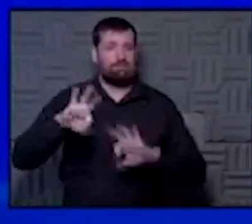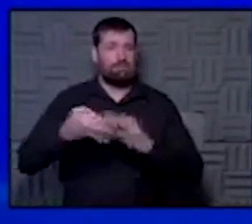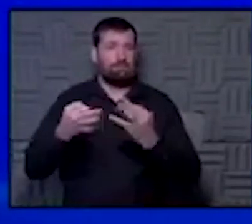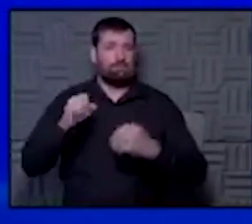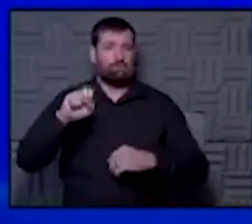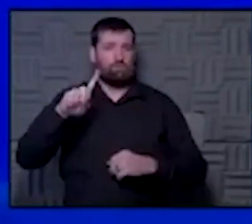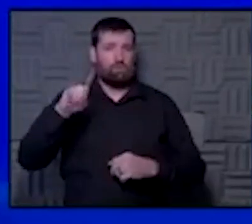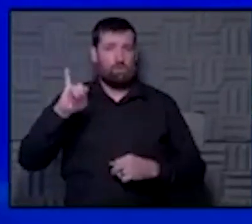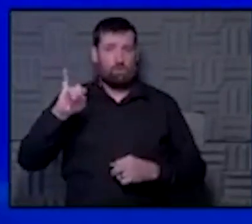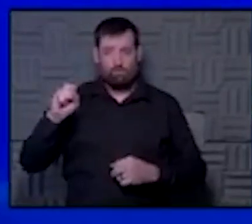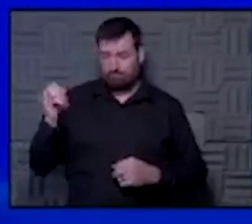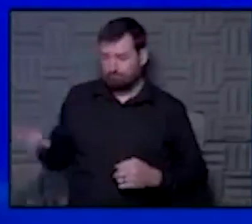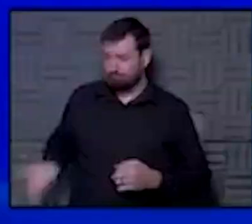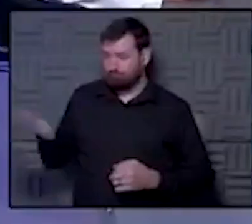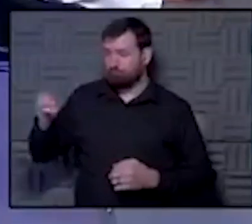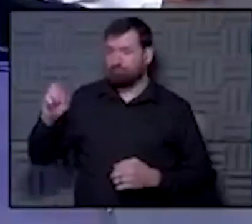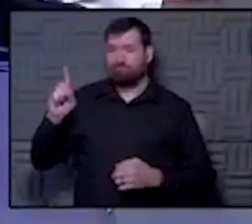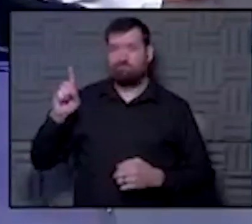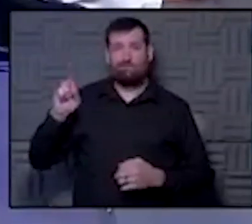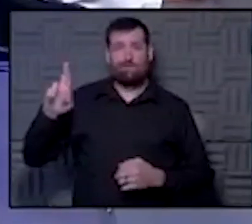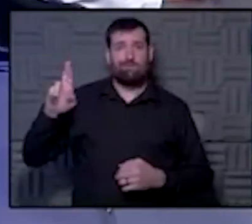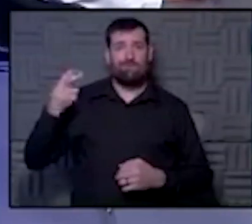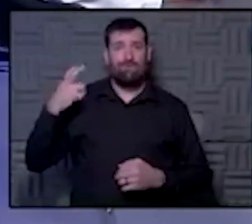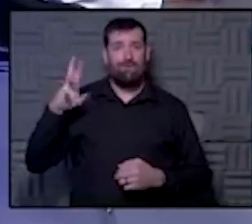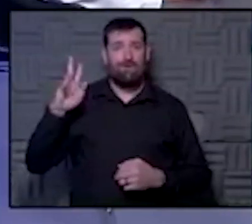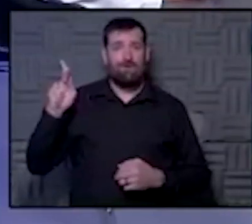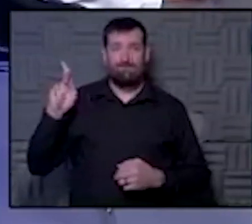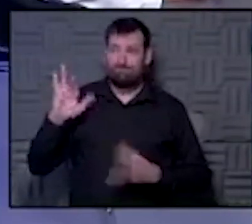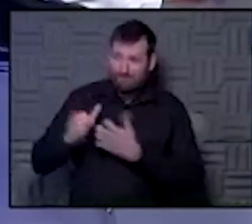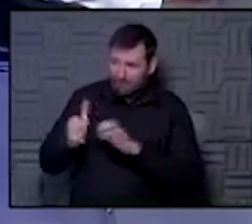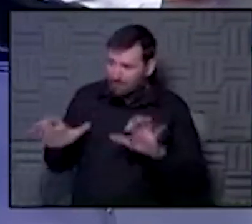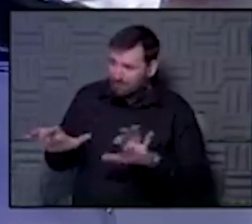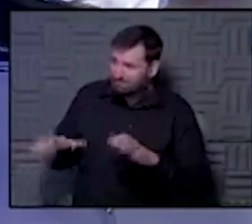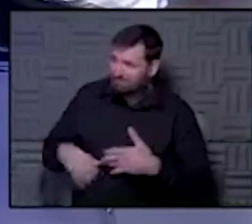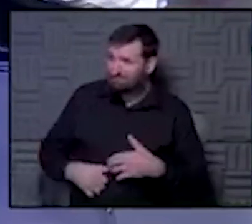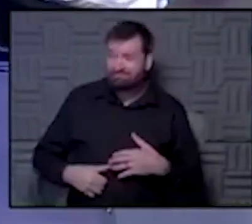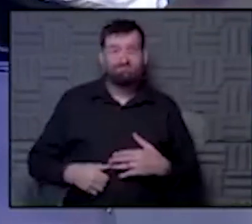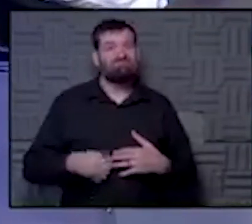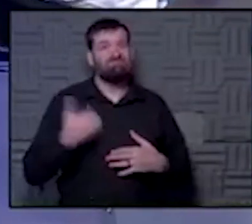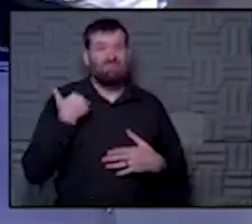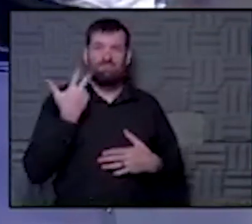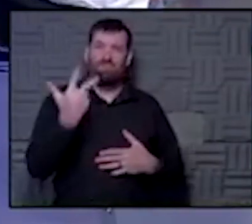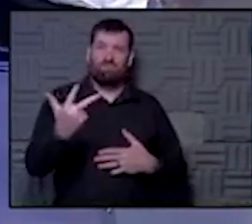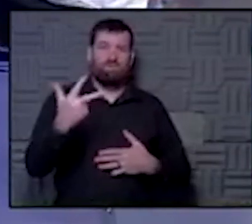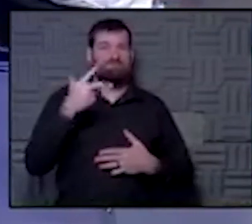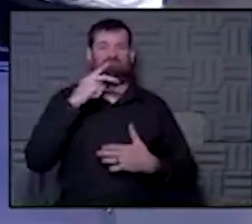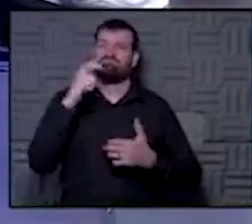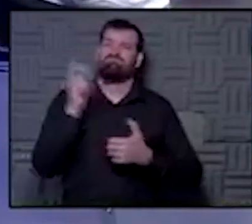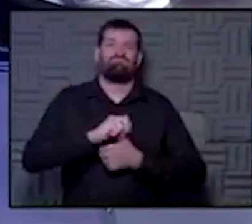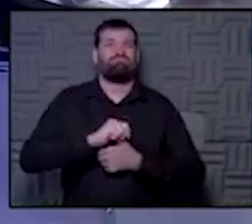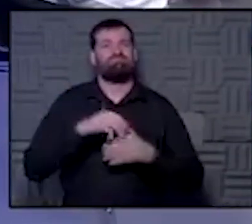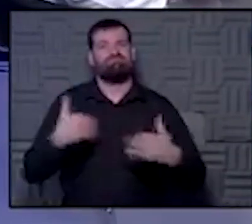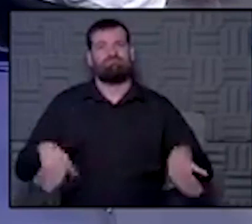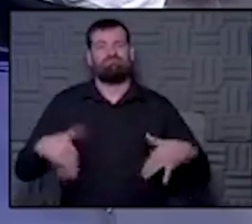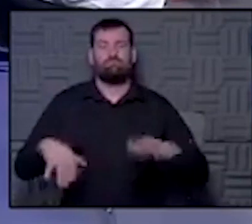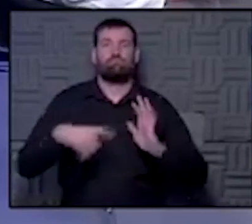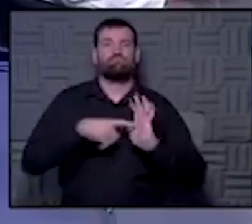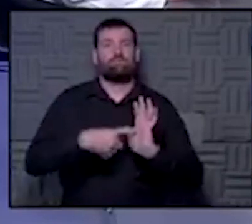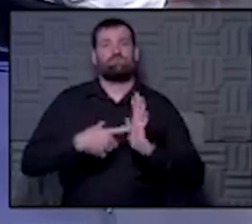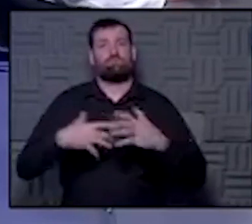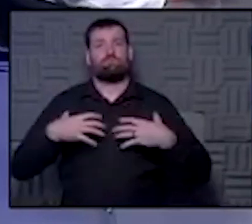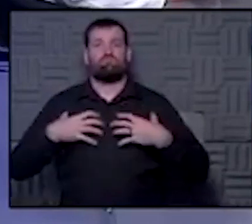course. Joined on the right by Doc Hawk, always a delight. How are you, man? Good. And we have three outstanding people representing respiratory